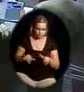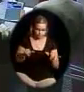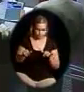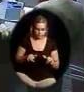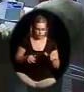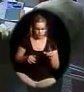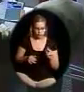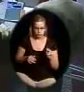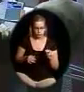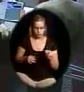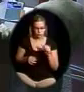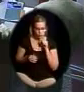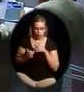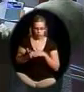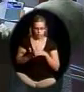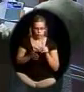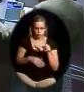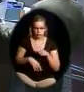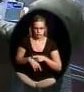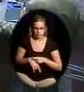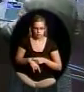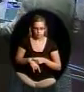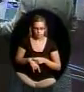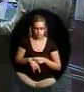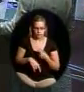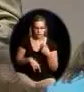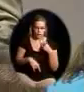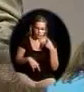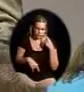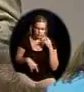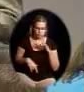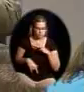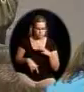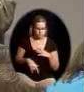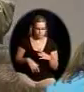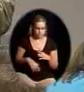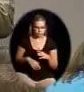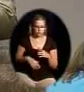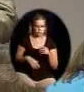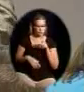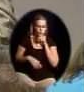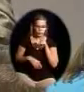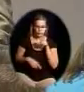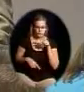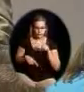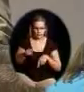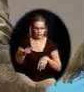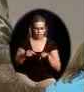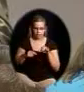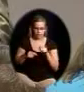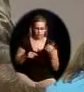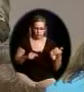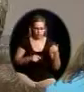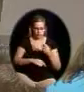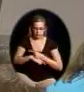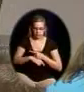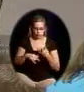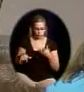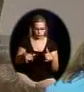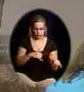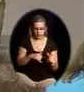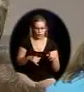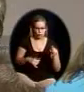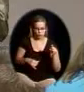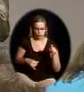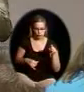others than our students. I think that really covers all. They really can't find another date to play with this other school, so it would basically mean